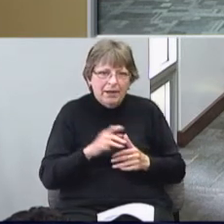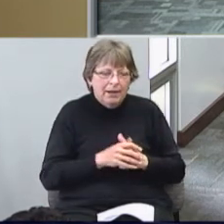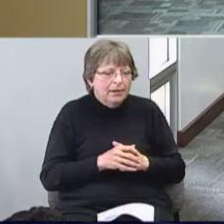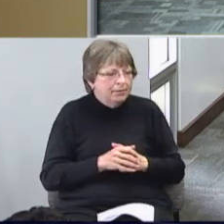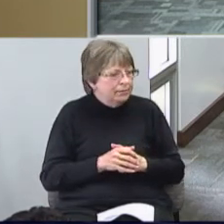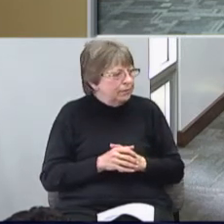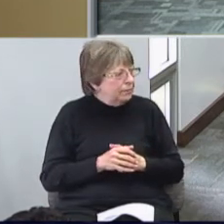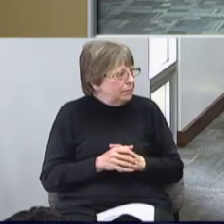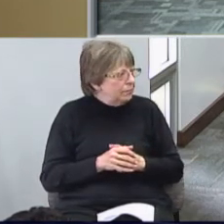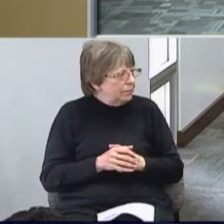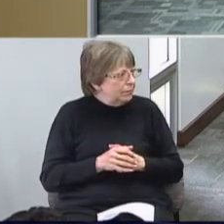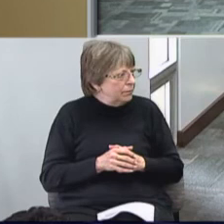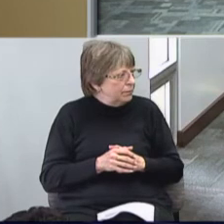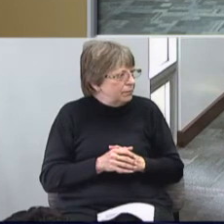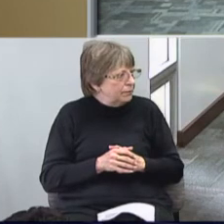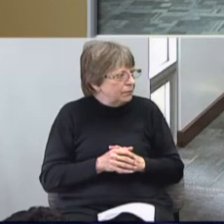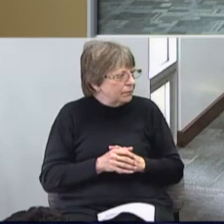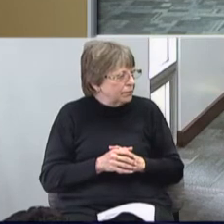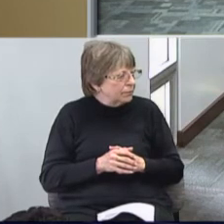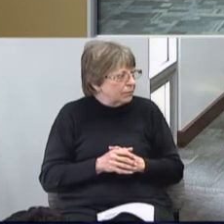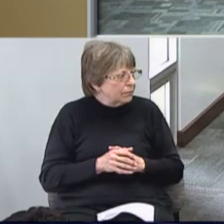you. Let's see here.